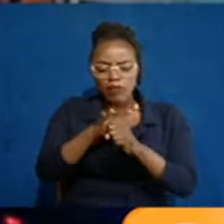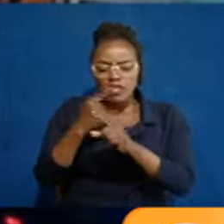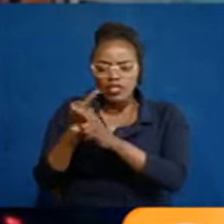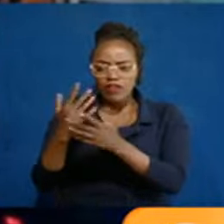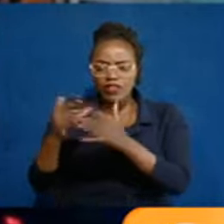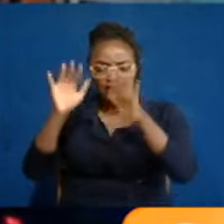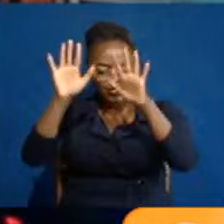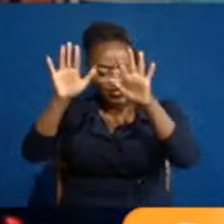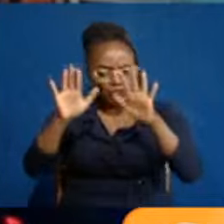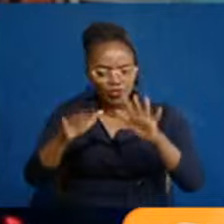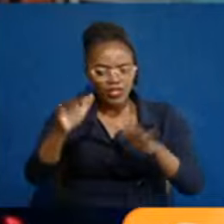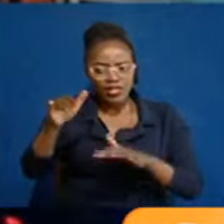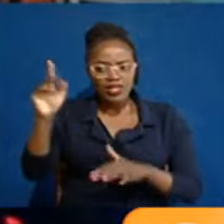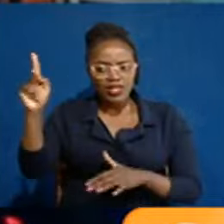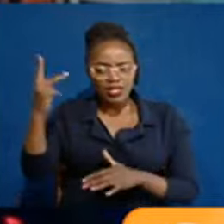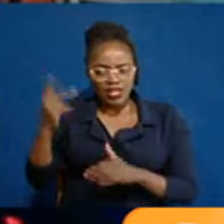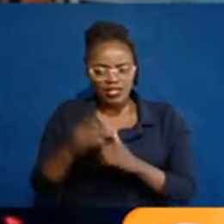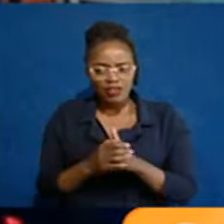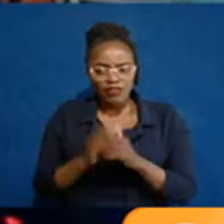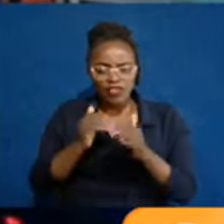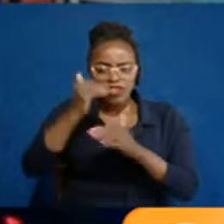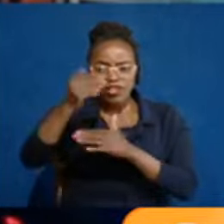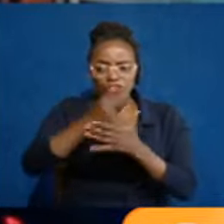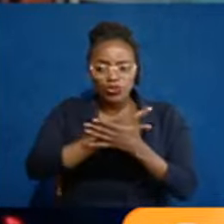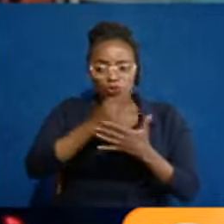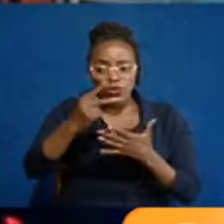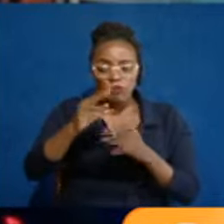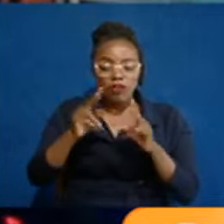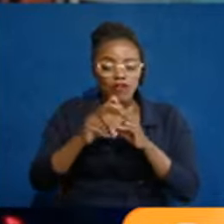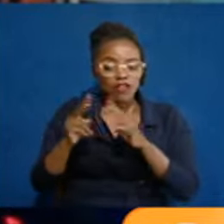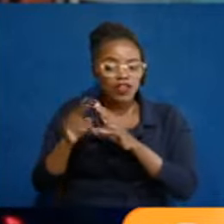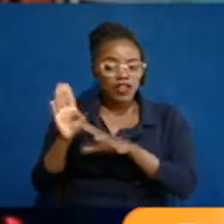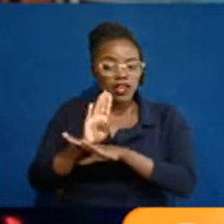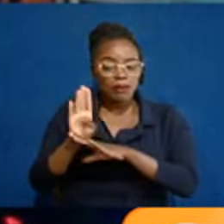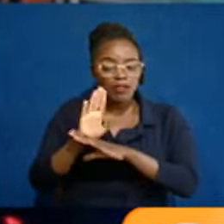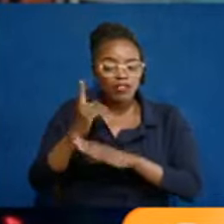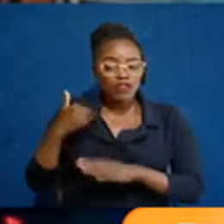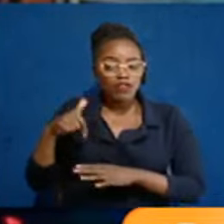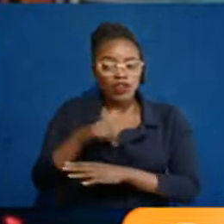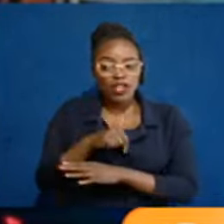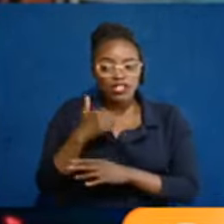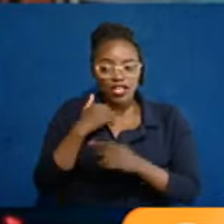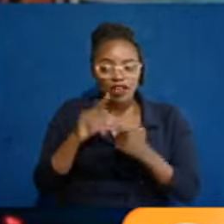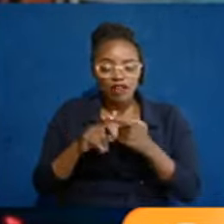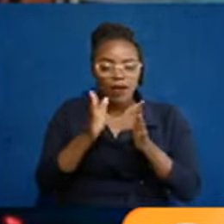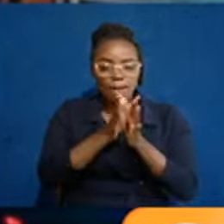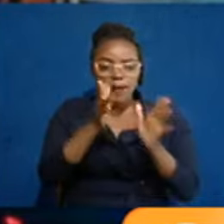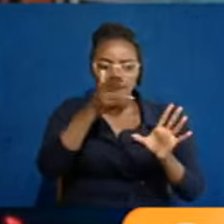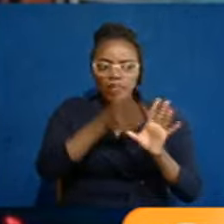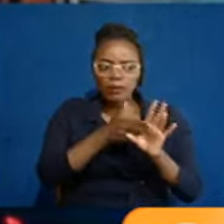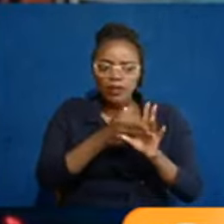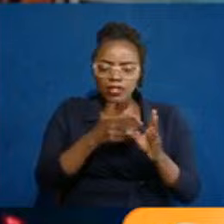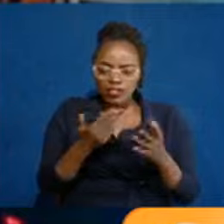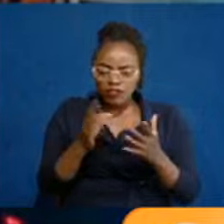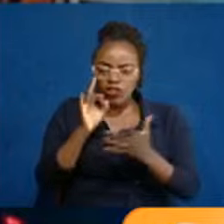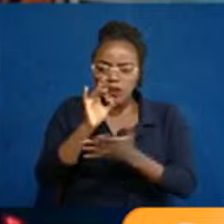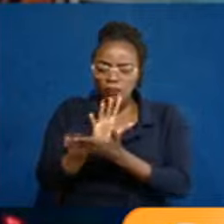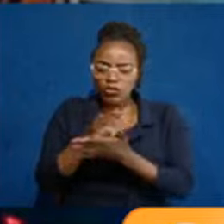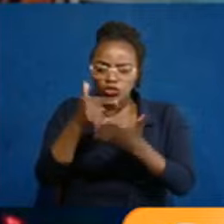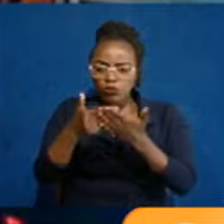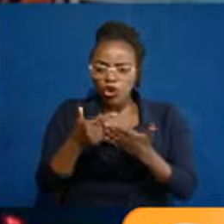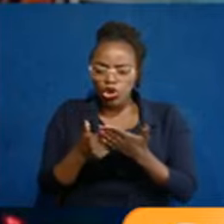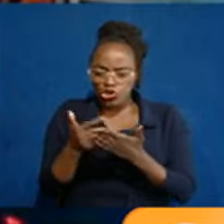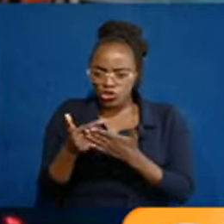hapa Kenya. The next 2 weeks will be a very busy one for us. We have public participation on an impeachment